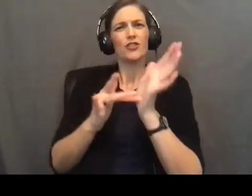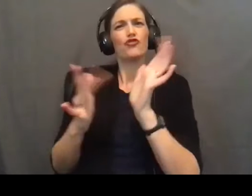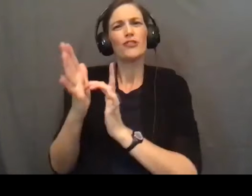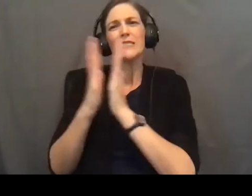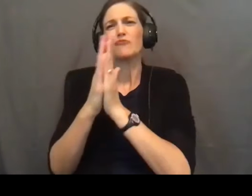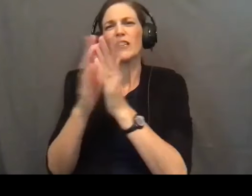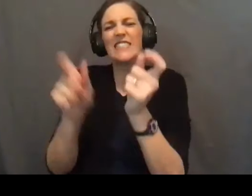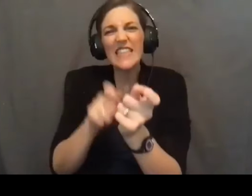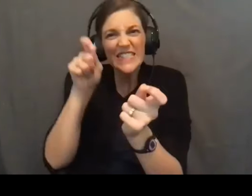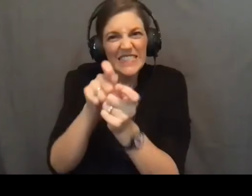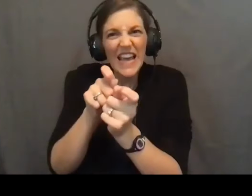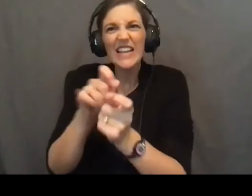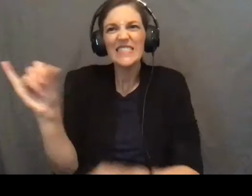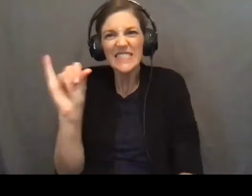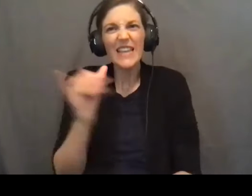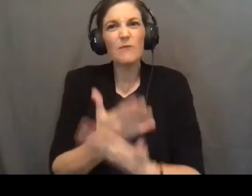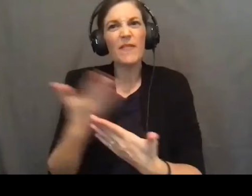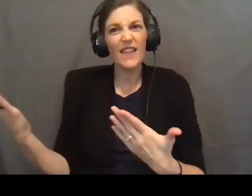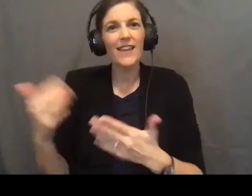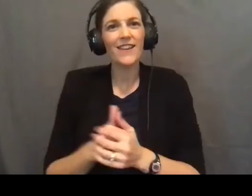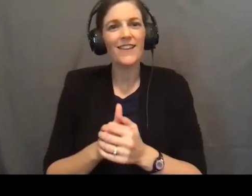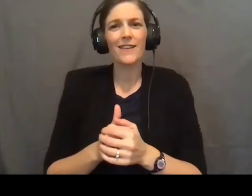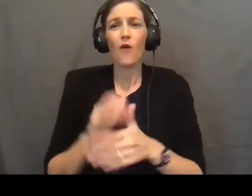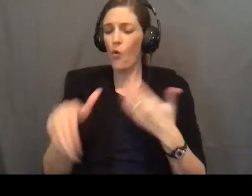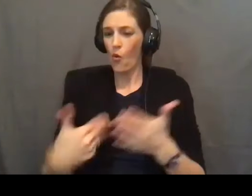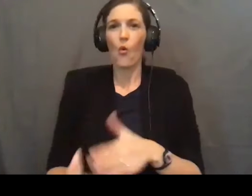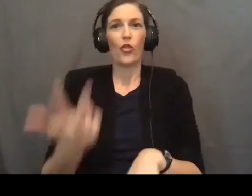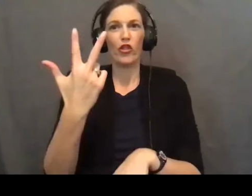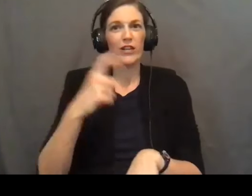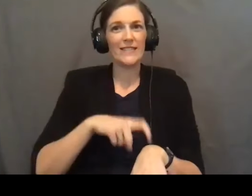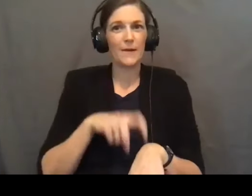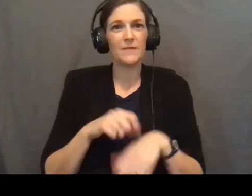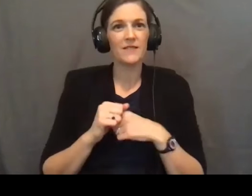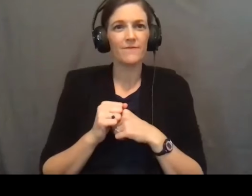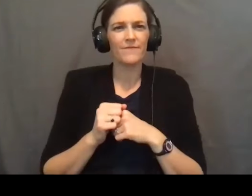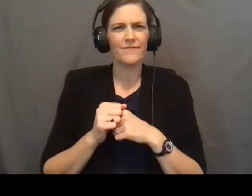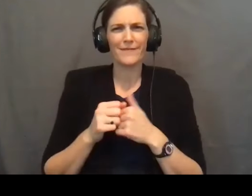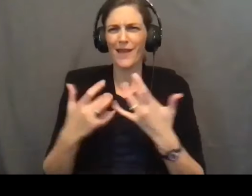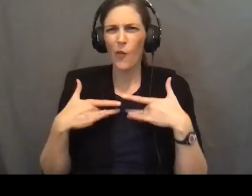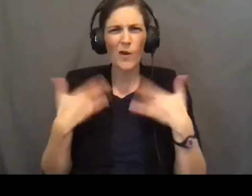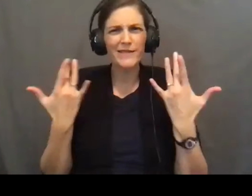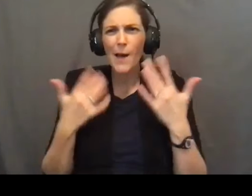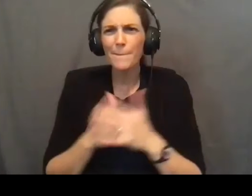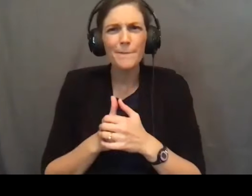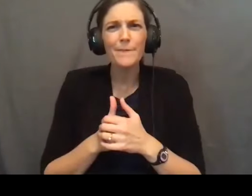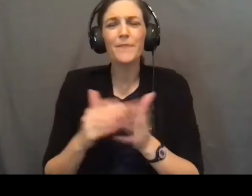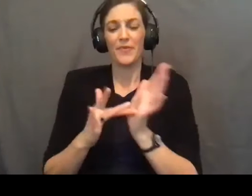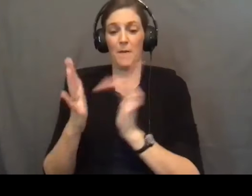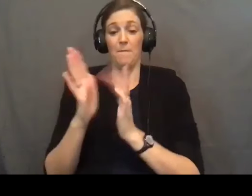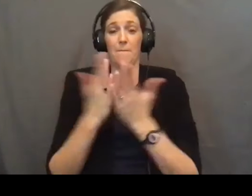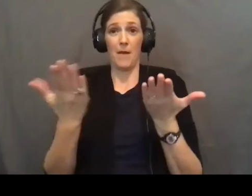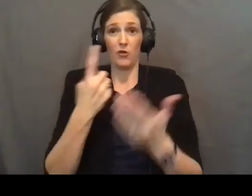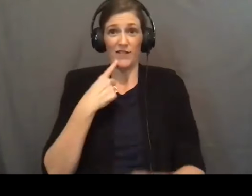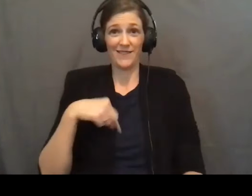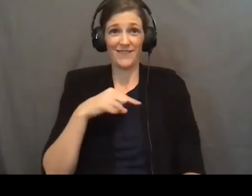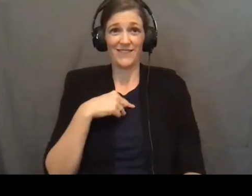exact same thing all three times. Like what's going on here? And the Bible tells us that